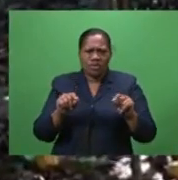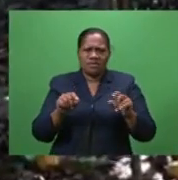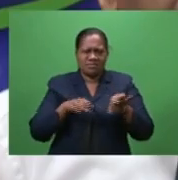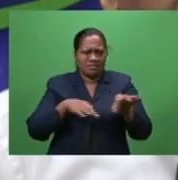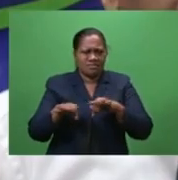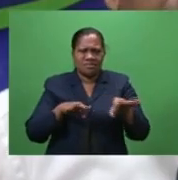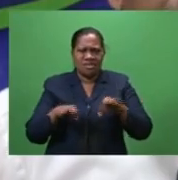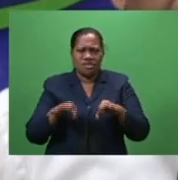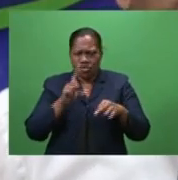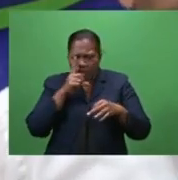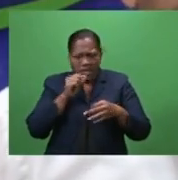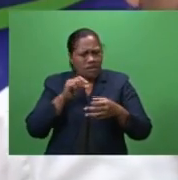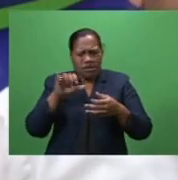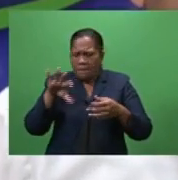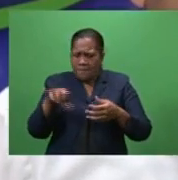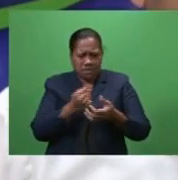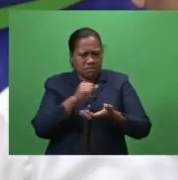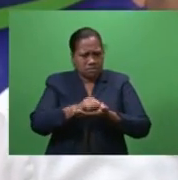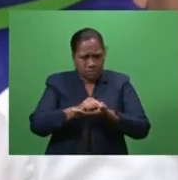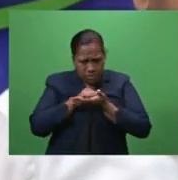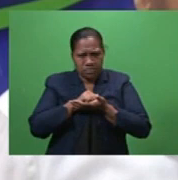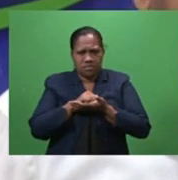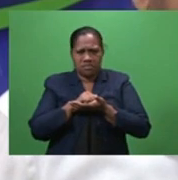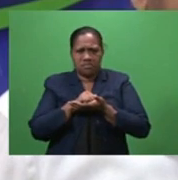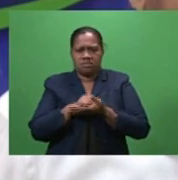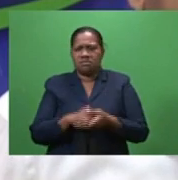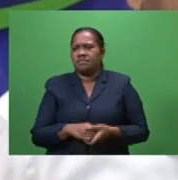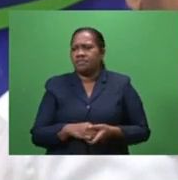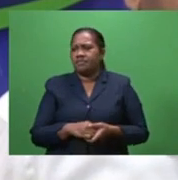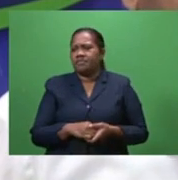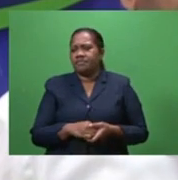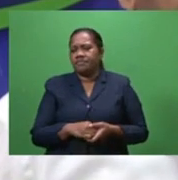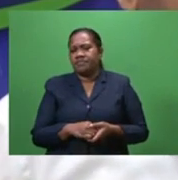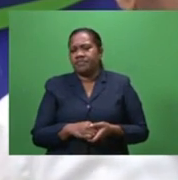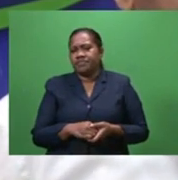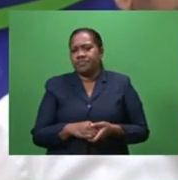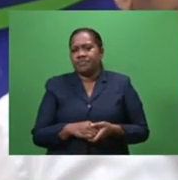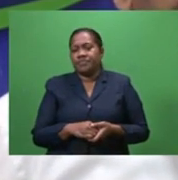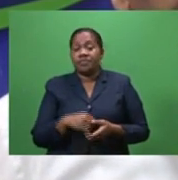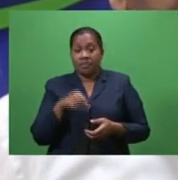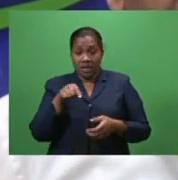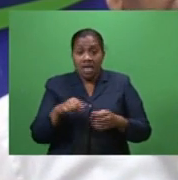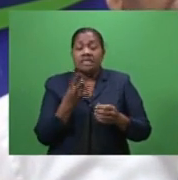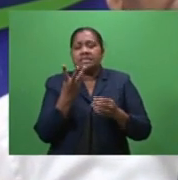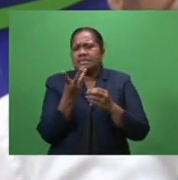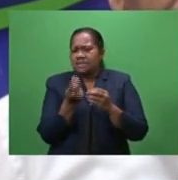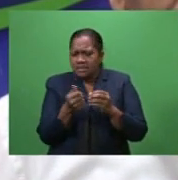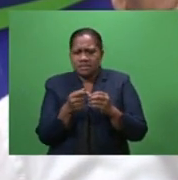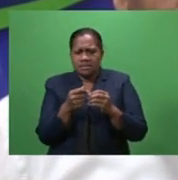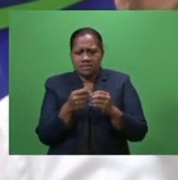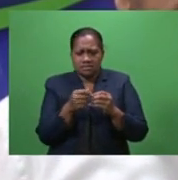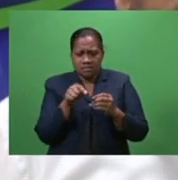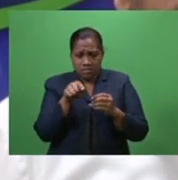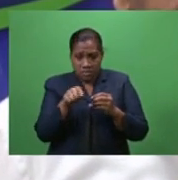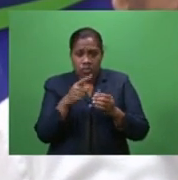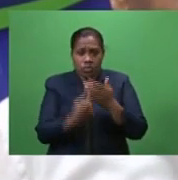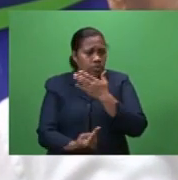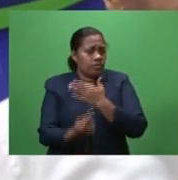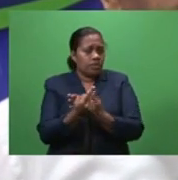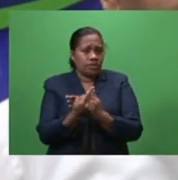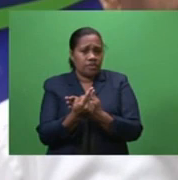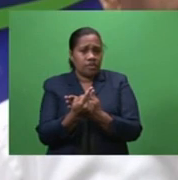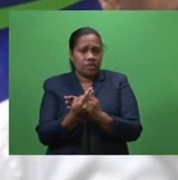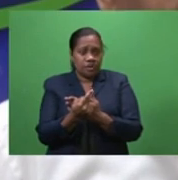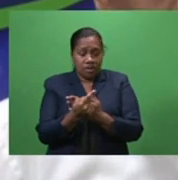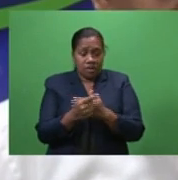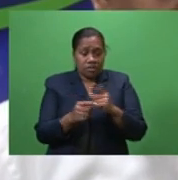biodiversity. Biodiversity and innovation is something that goes hand in hand. If you